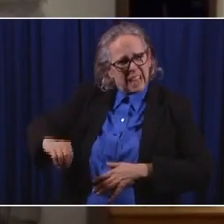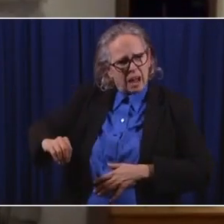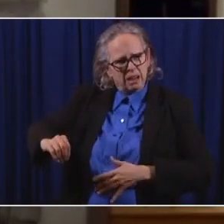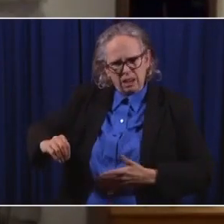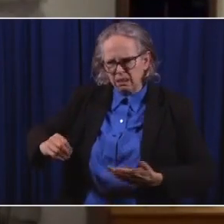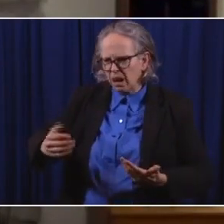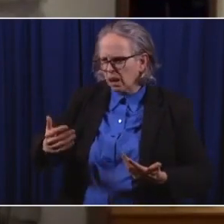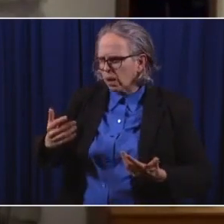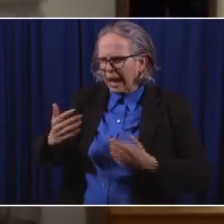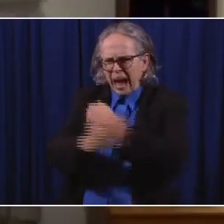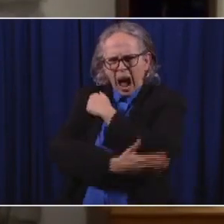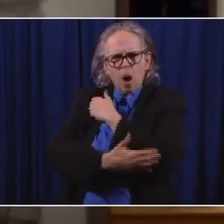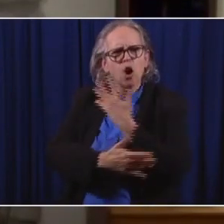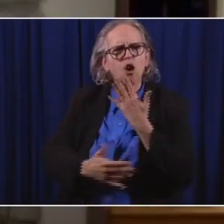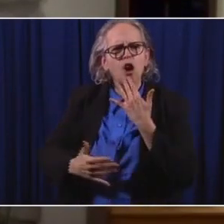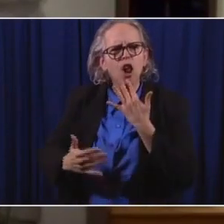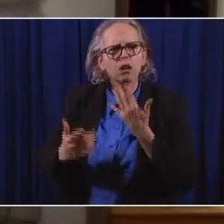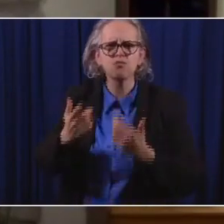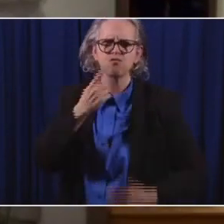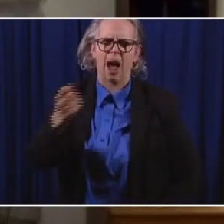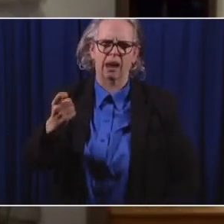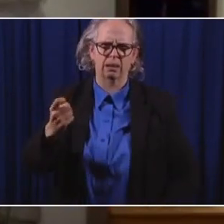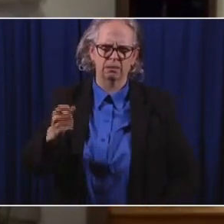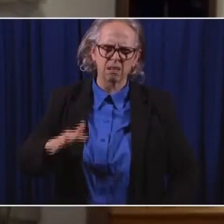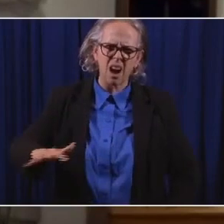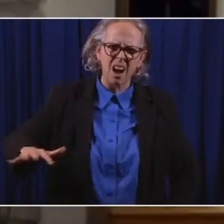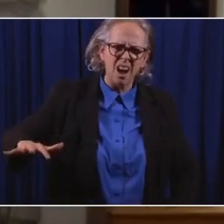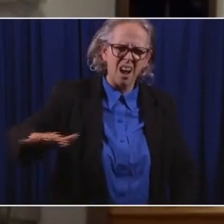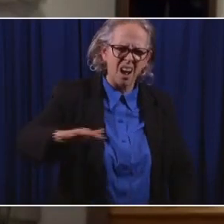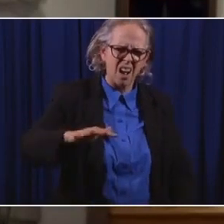a yellow county.